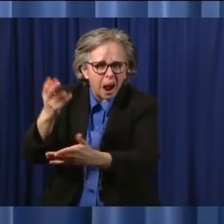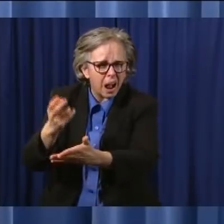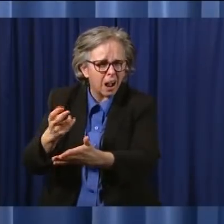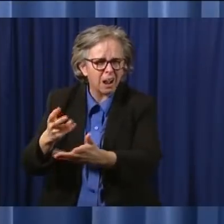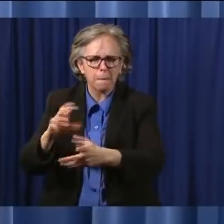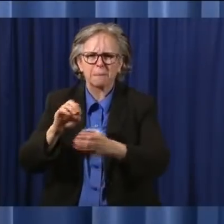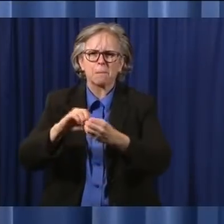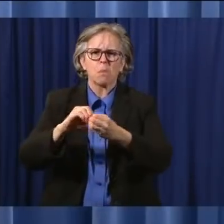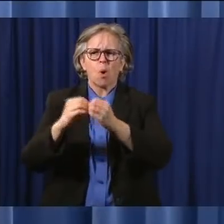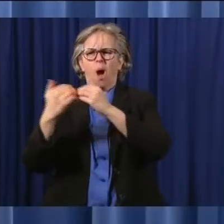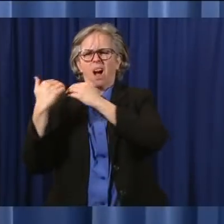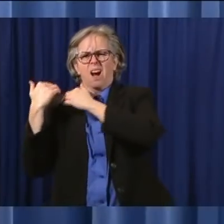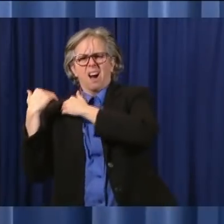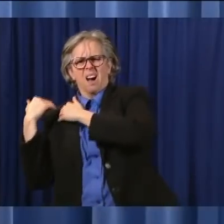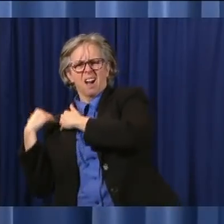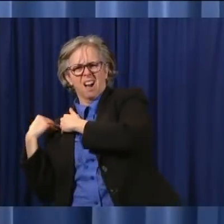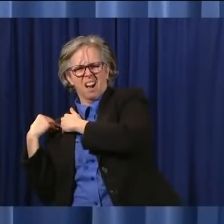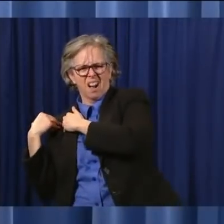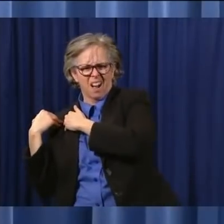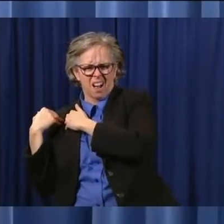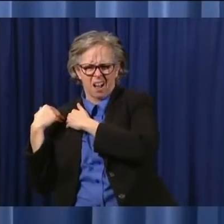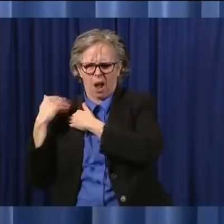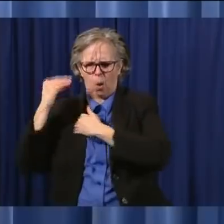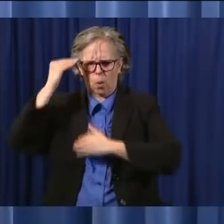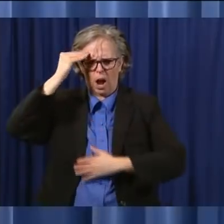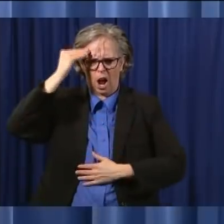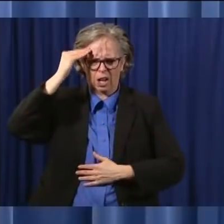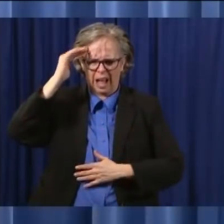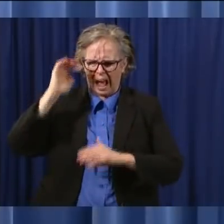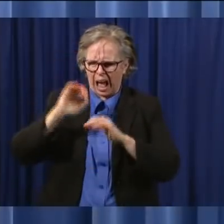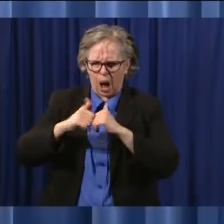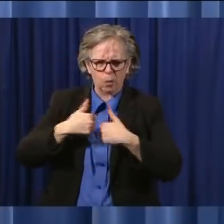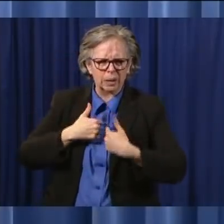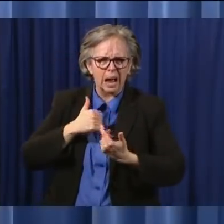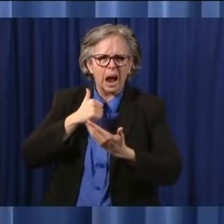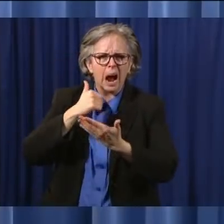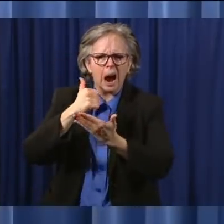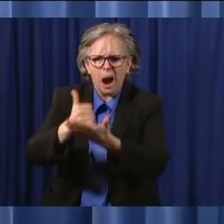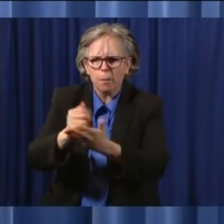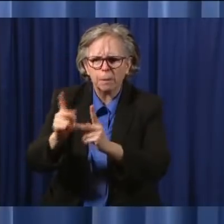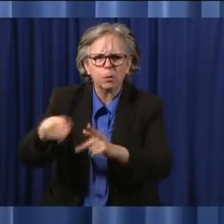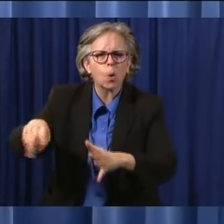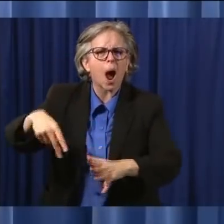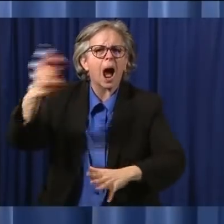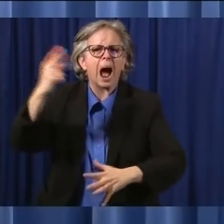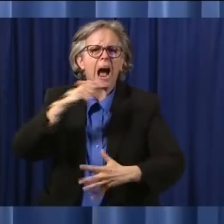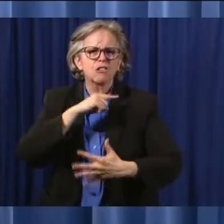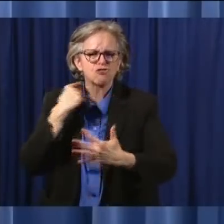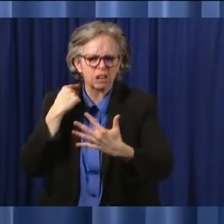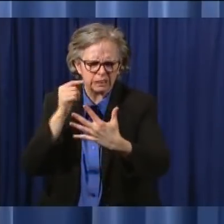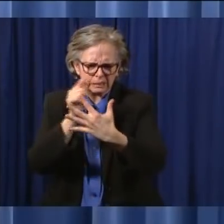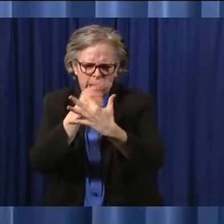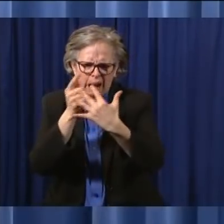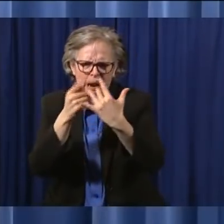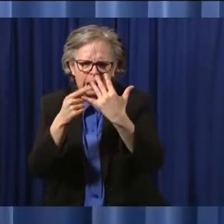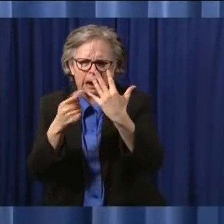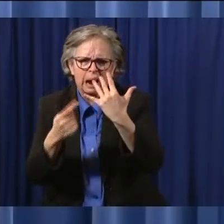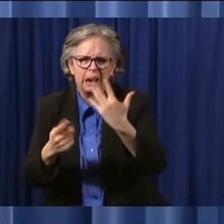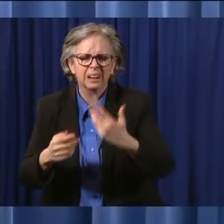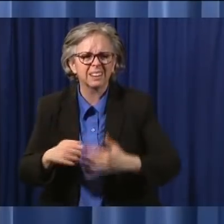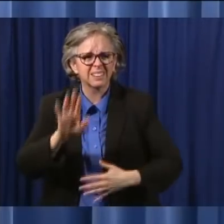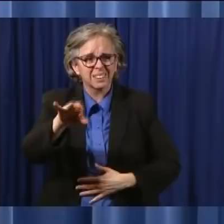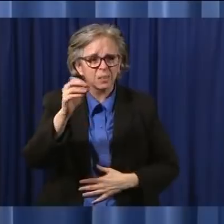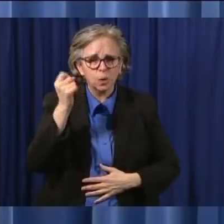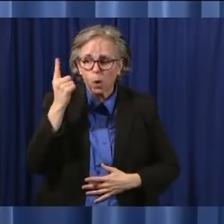our response to helping those at higher risk because of these facts. It should not matter where you